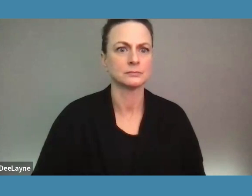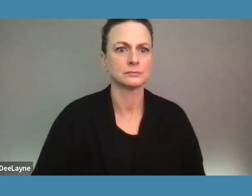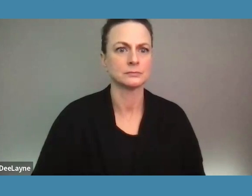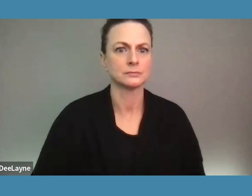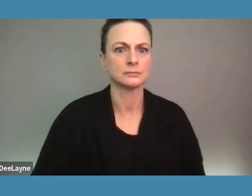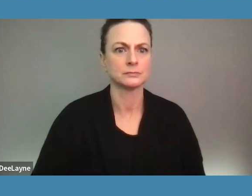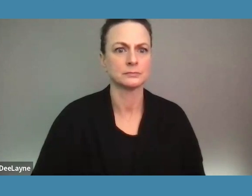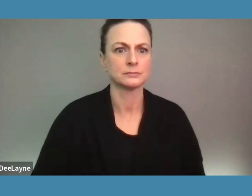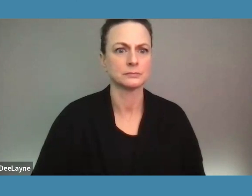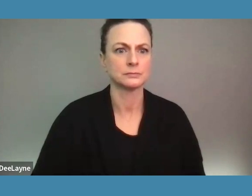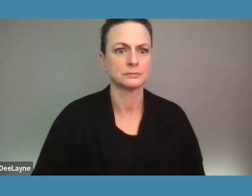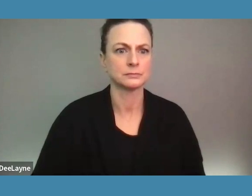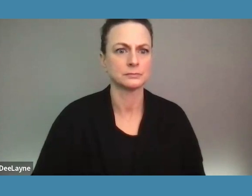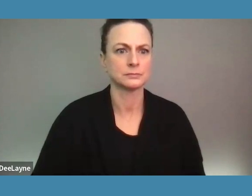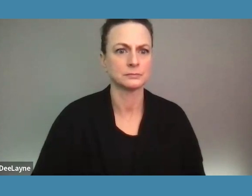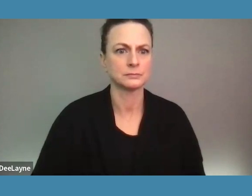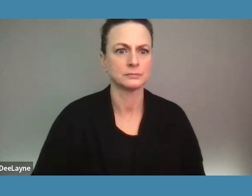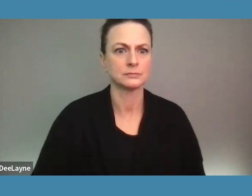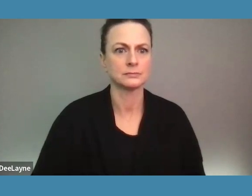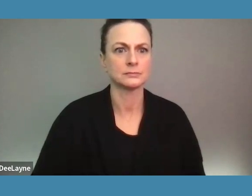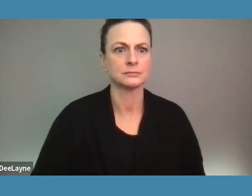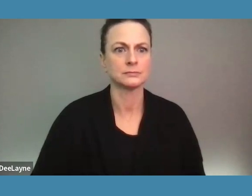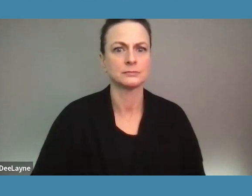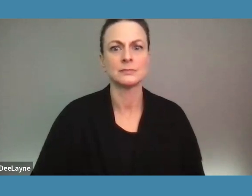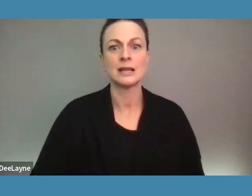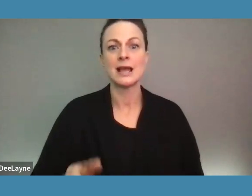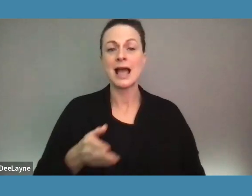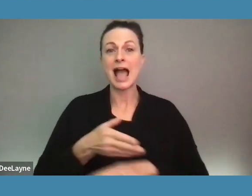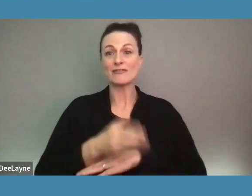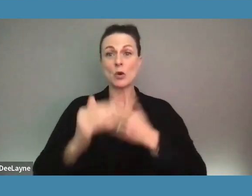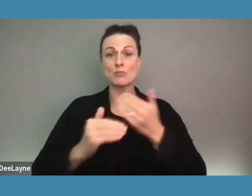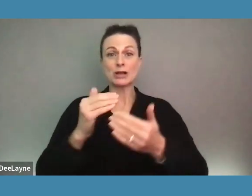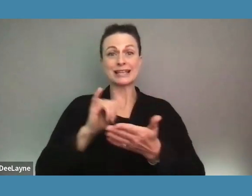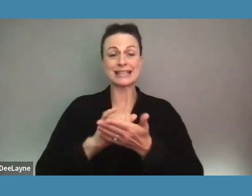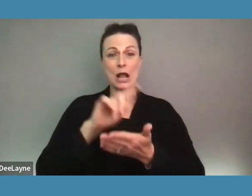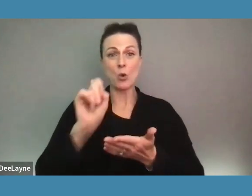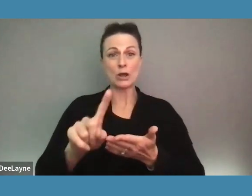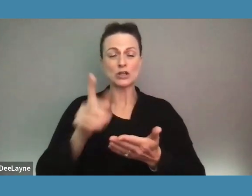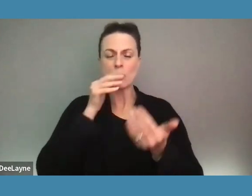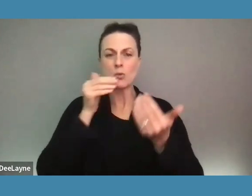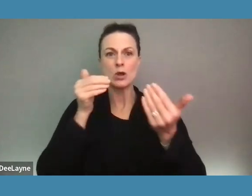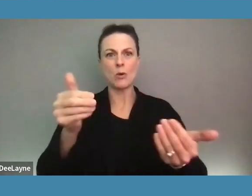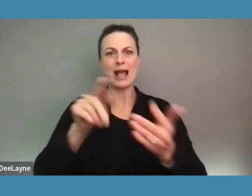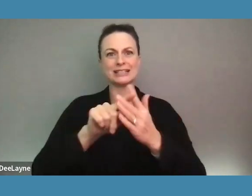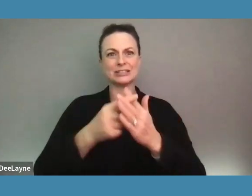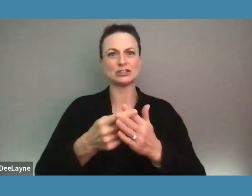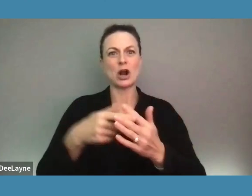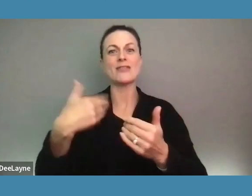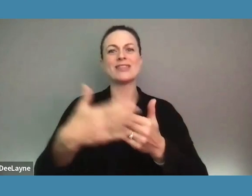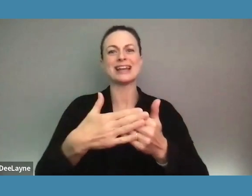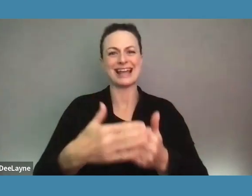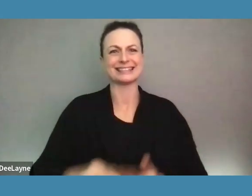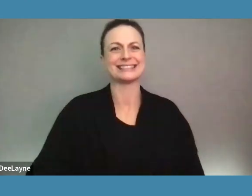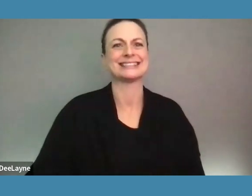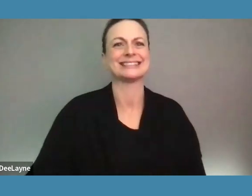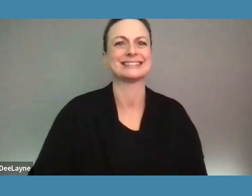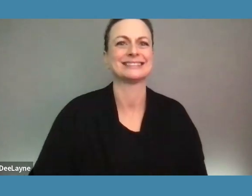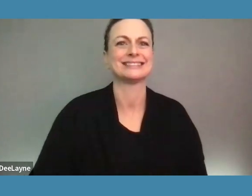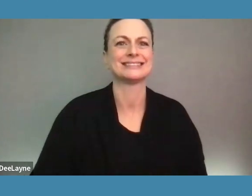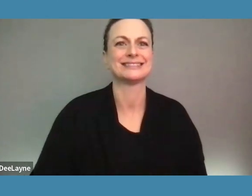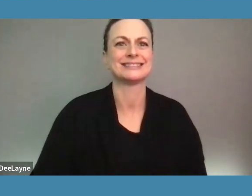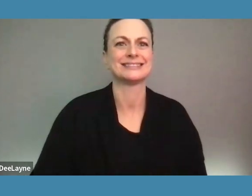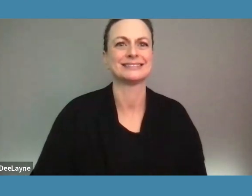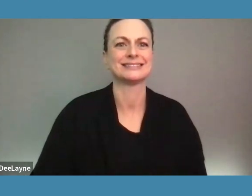And after we process this question, we can go ahead and launch the next You one. guys are good. It is all of the